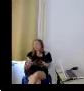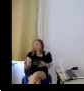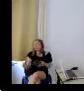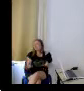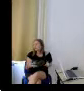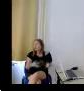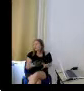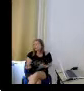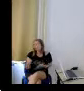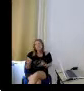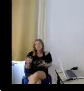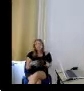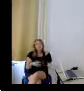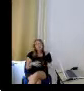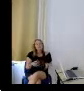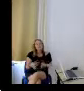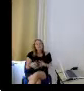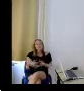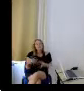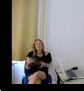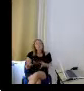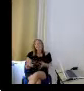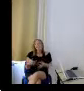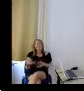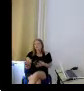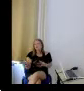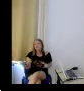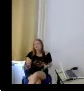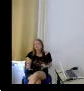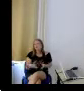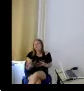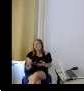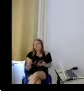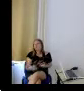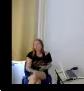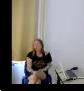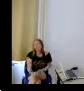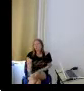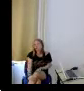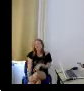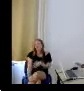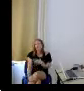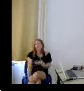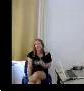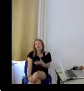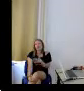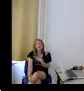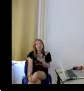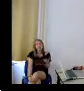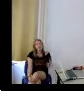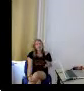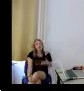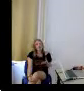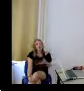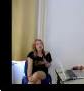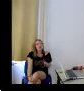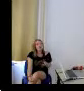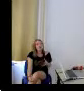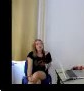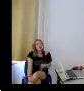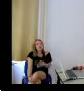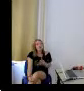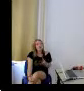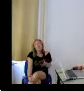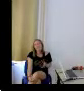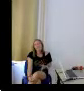with the change of leadership at that time also they opened some new units later. So I think in that